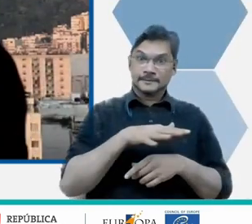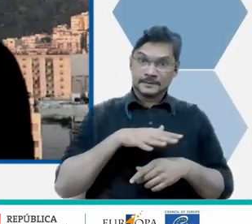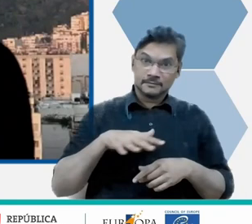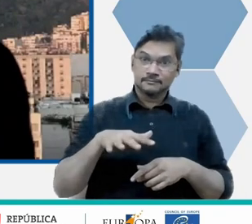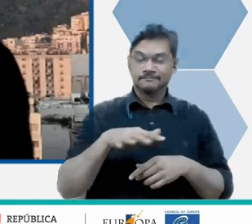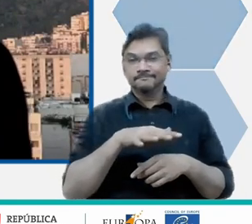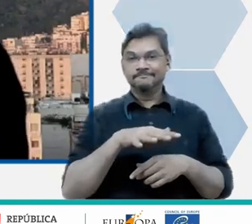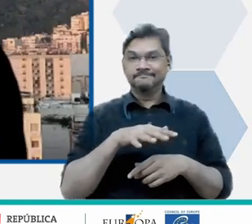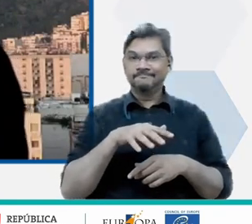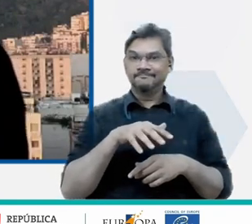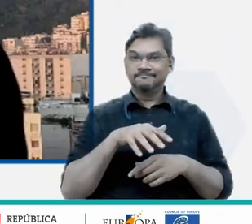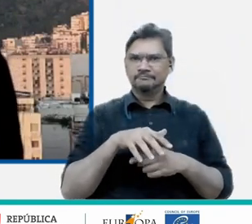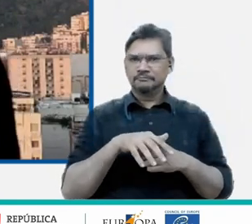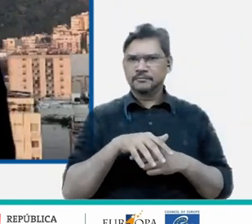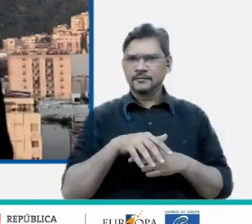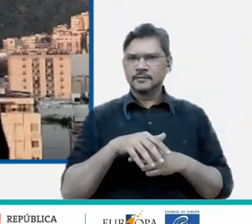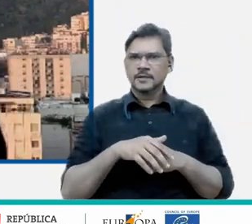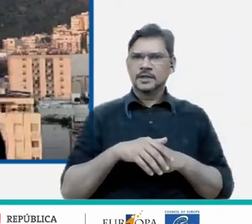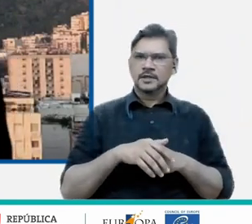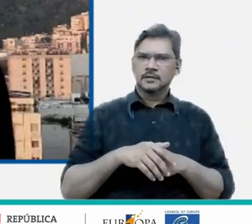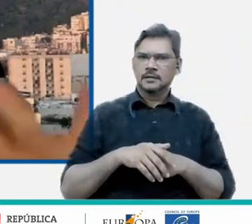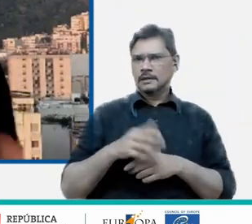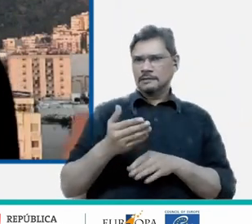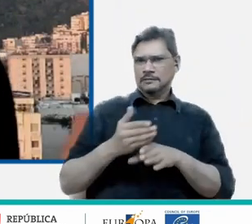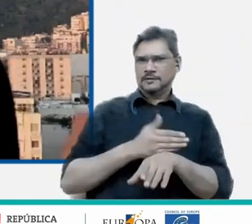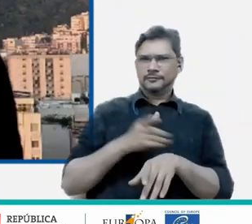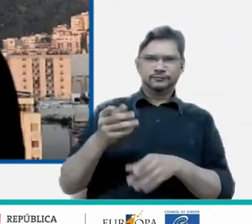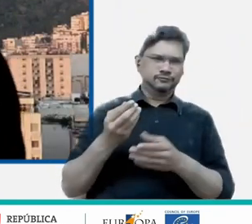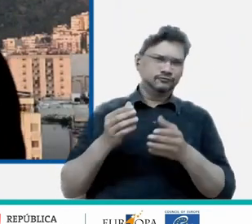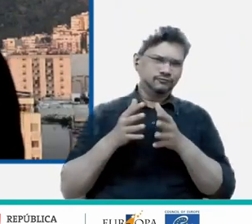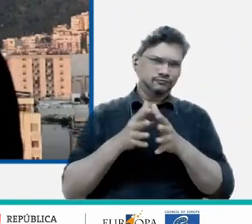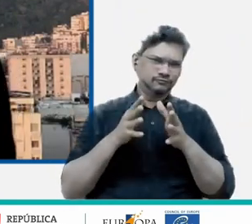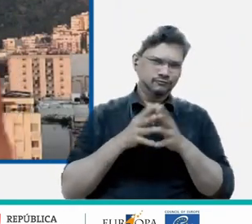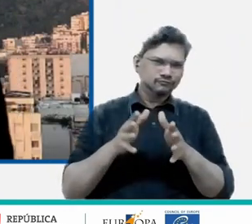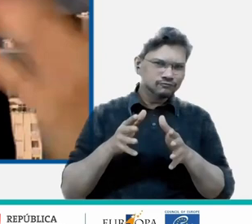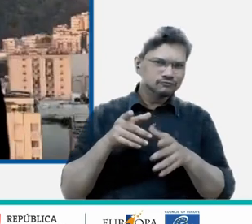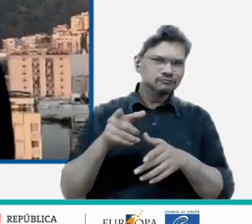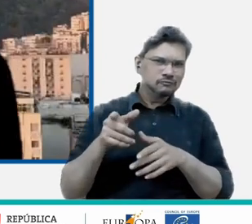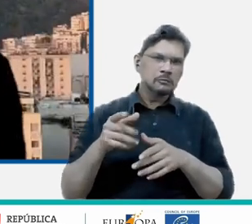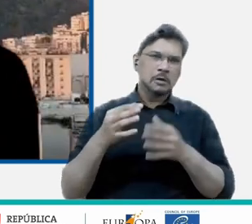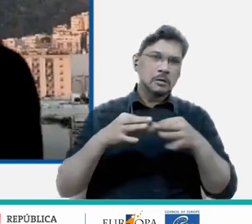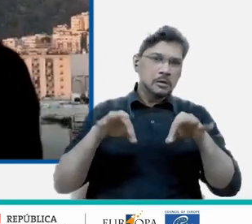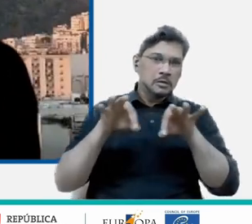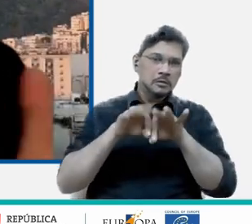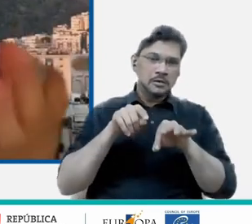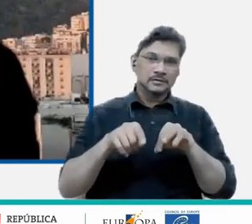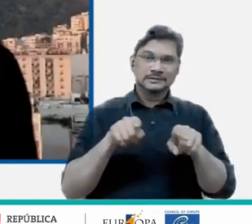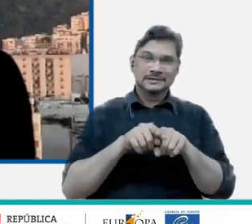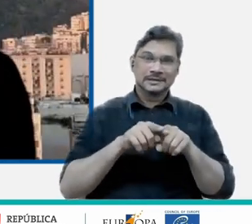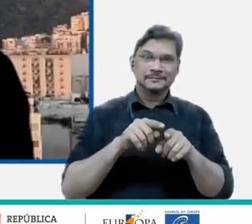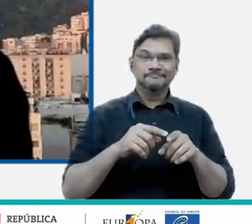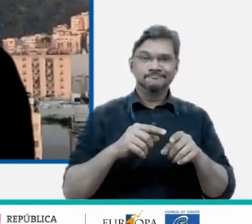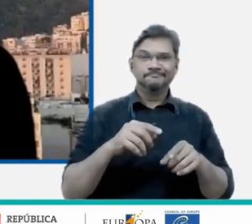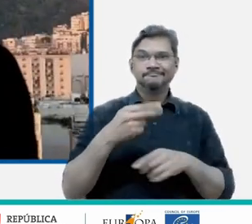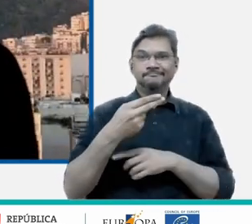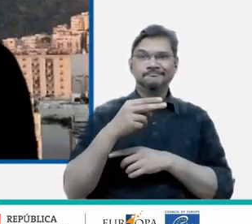I think it was Luis from Amadora, also from Barcelona, the importance of having these hubs, and that's exactly what we do. So answering your question, finally, what are the